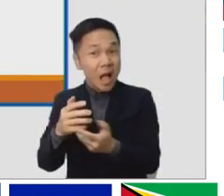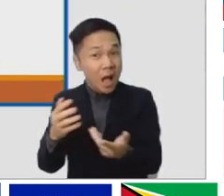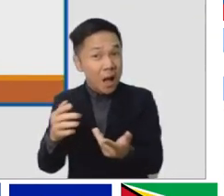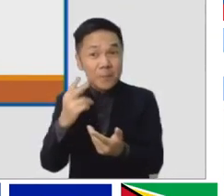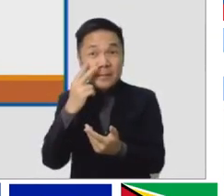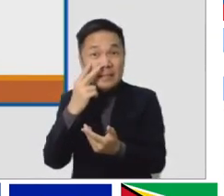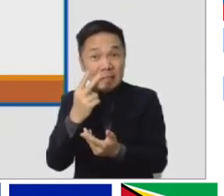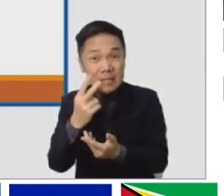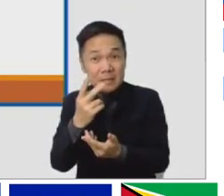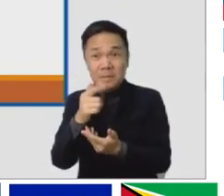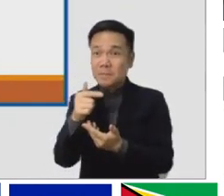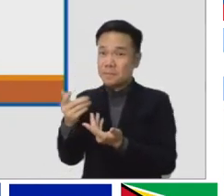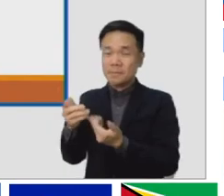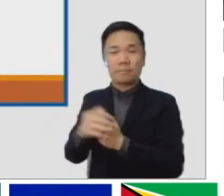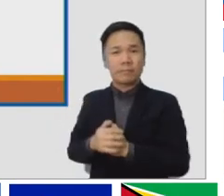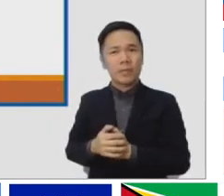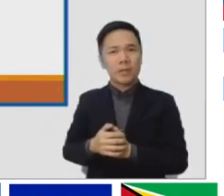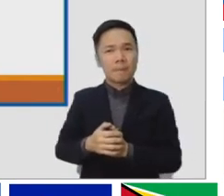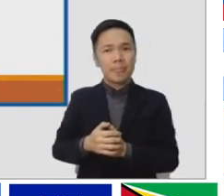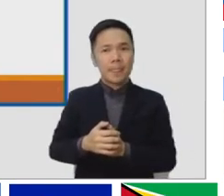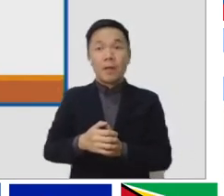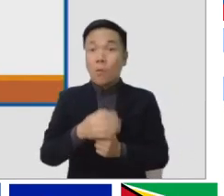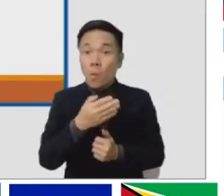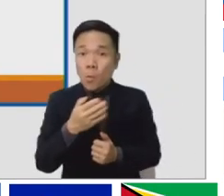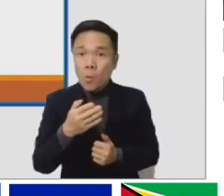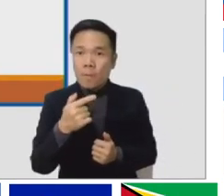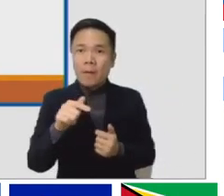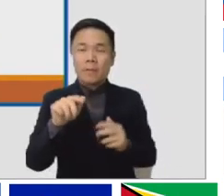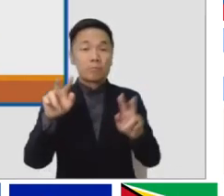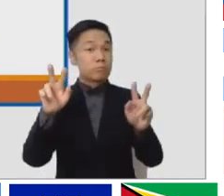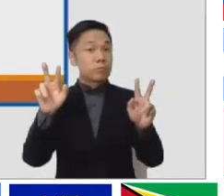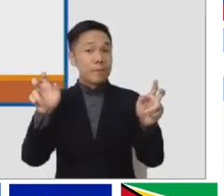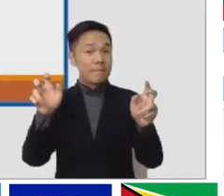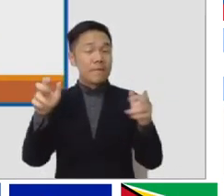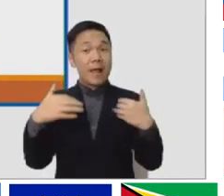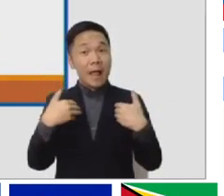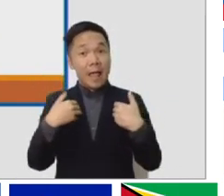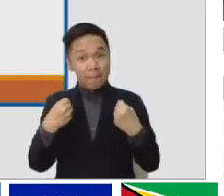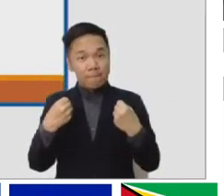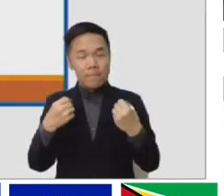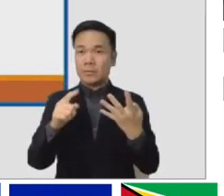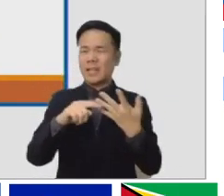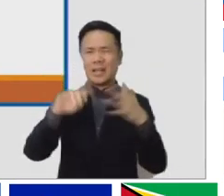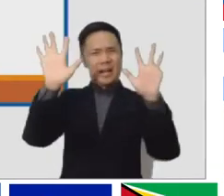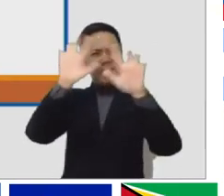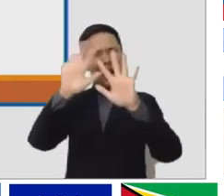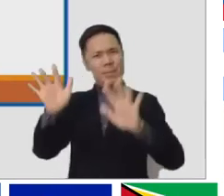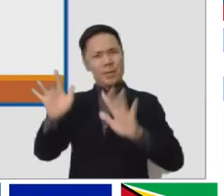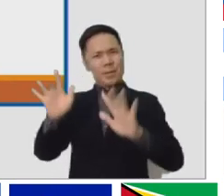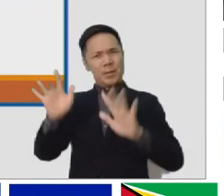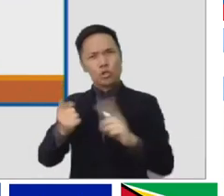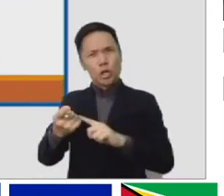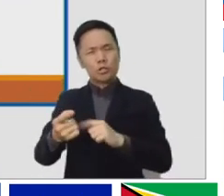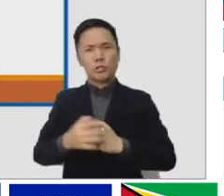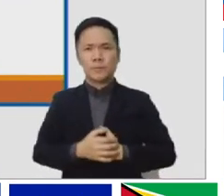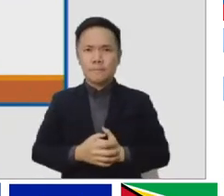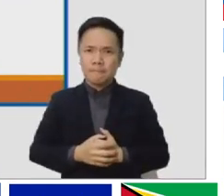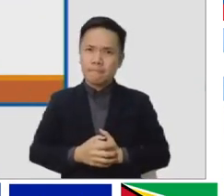which is a mandate of CARFA, and we did one on climate change. And we had our first